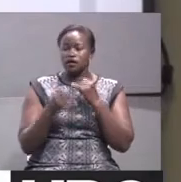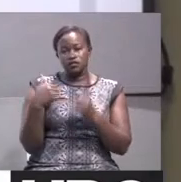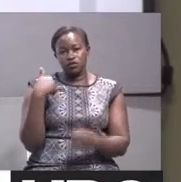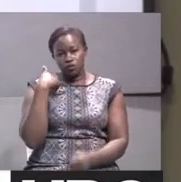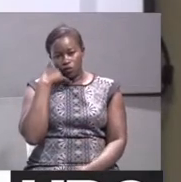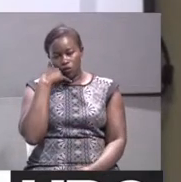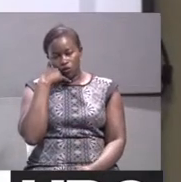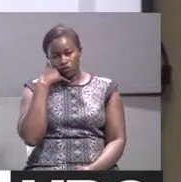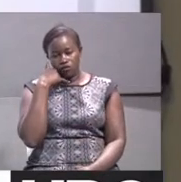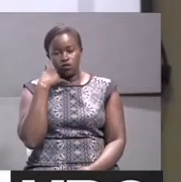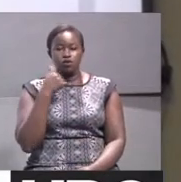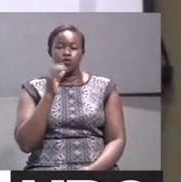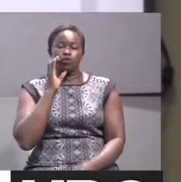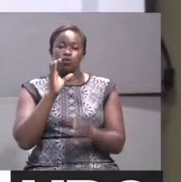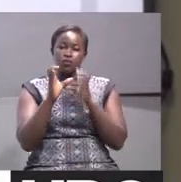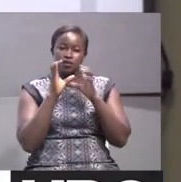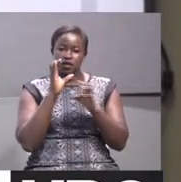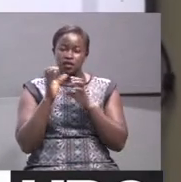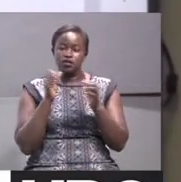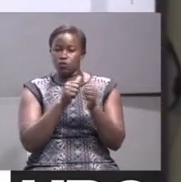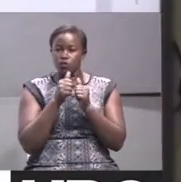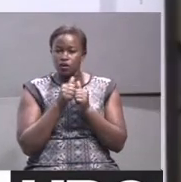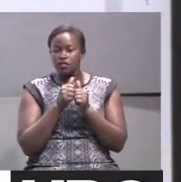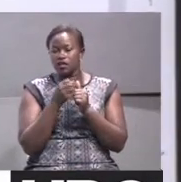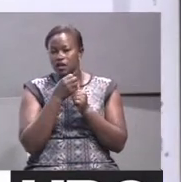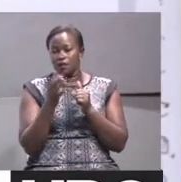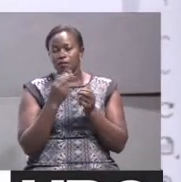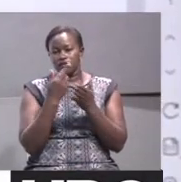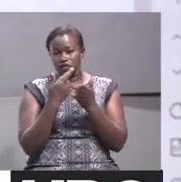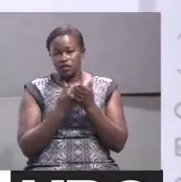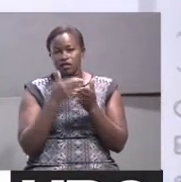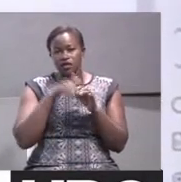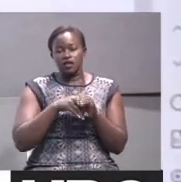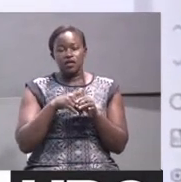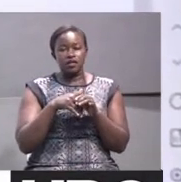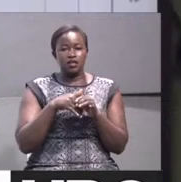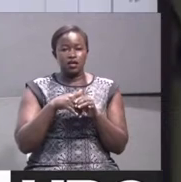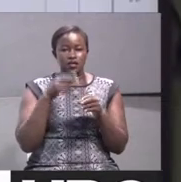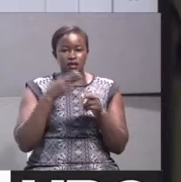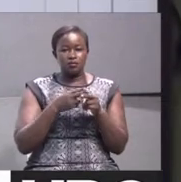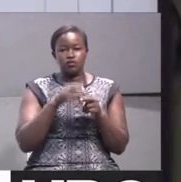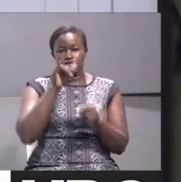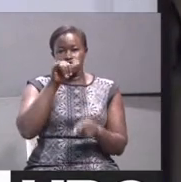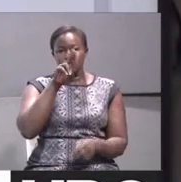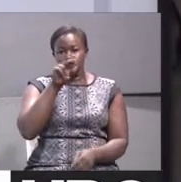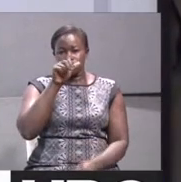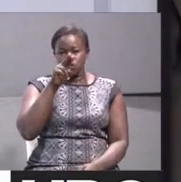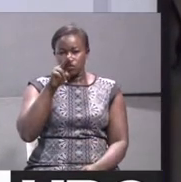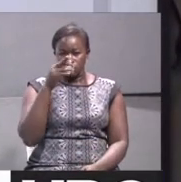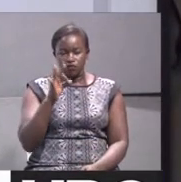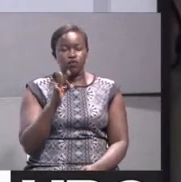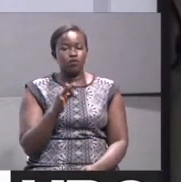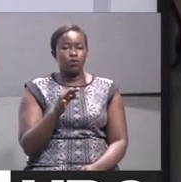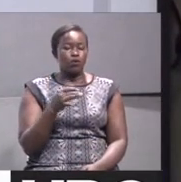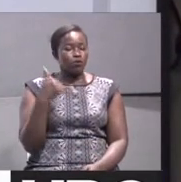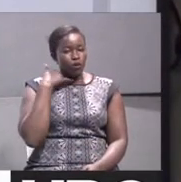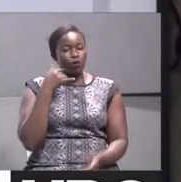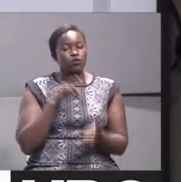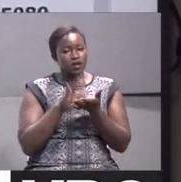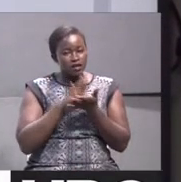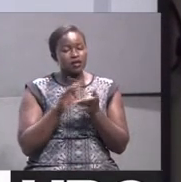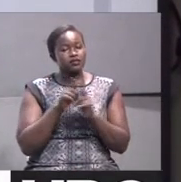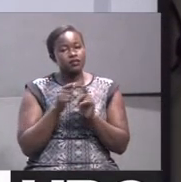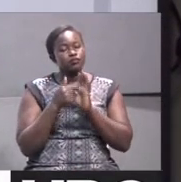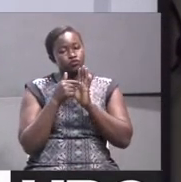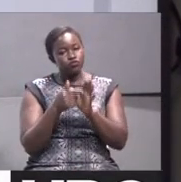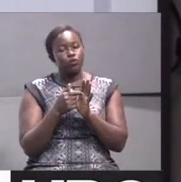in communication with a number registered in the names of Yusuf Mohindo. The call data also displayed the names in which the SIM